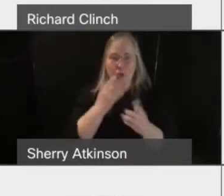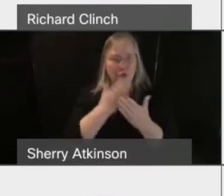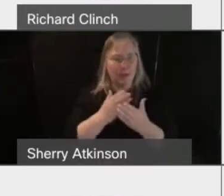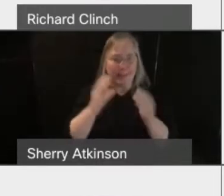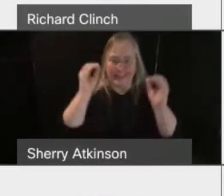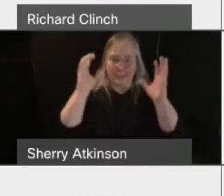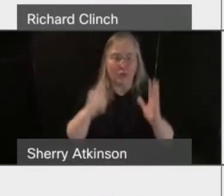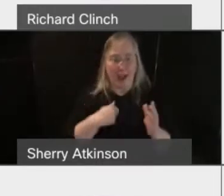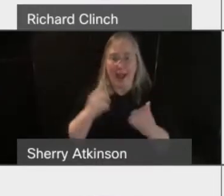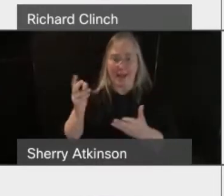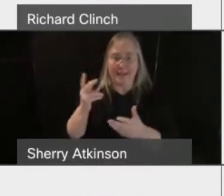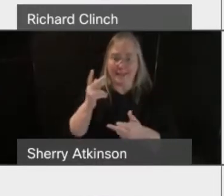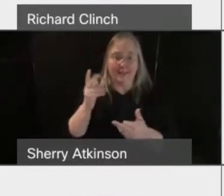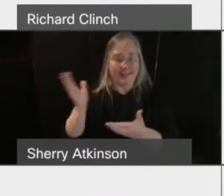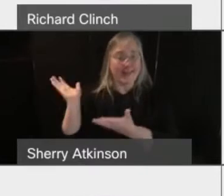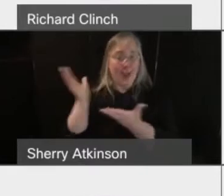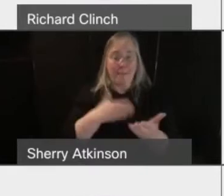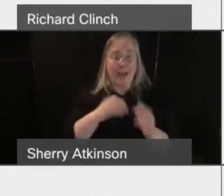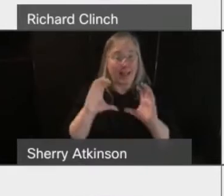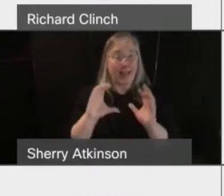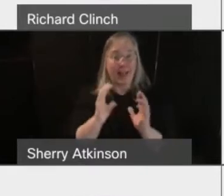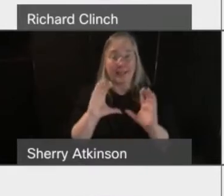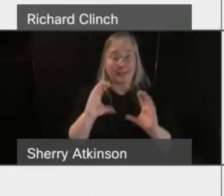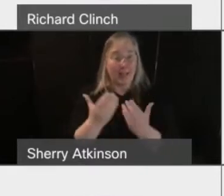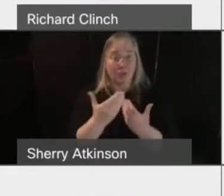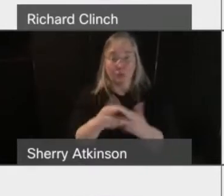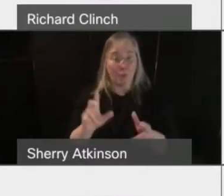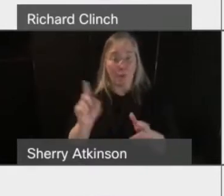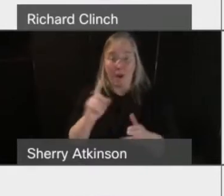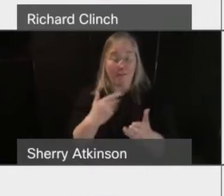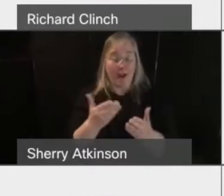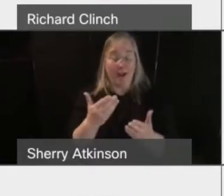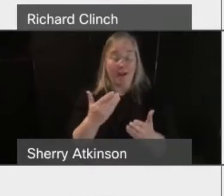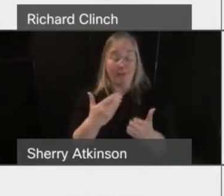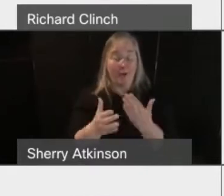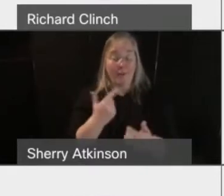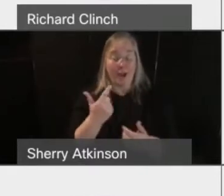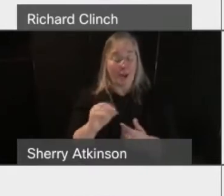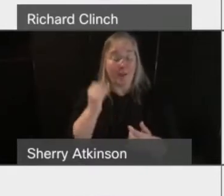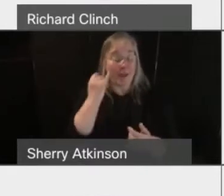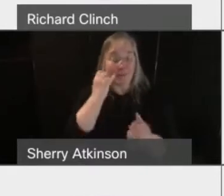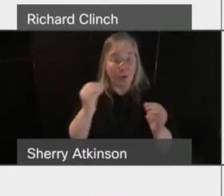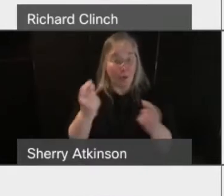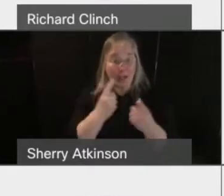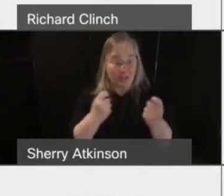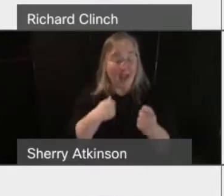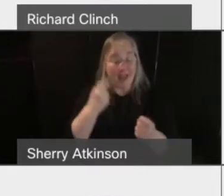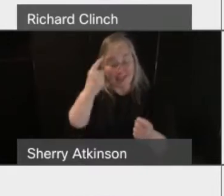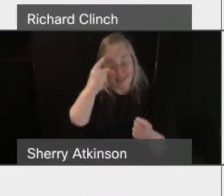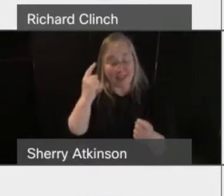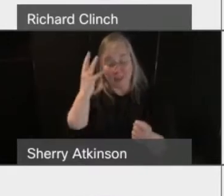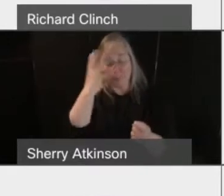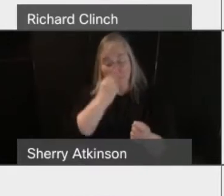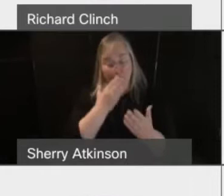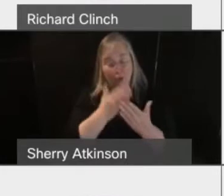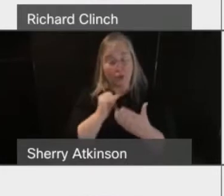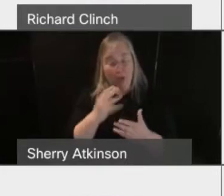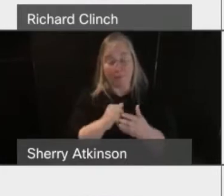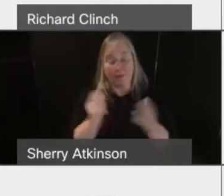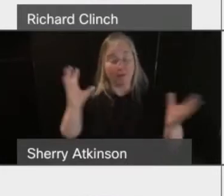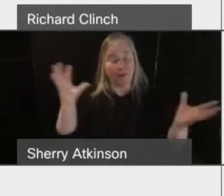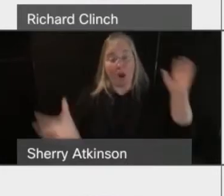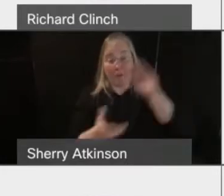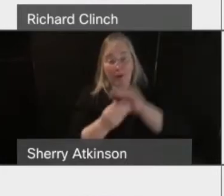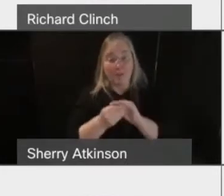classroom wherever I go. If you don't have any questions, then I guess we've done a pretty decent job of a comprehensive overview. I think you did an